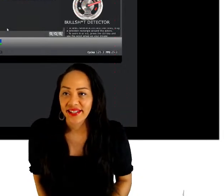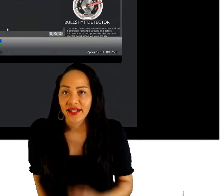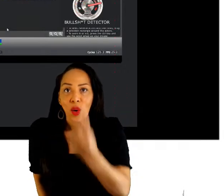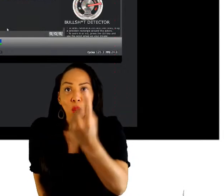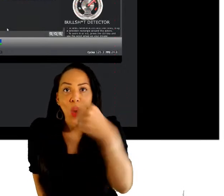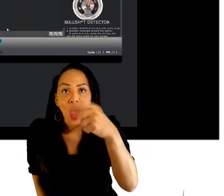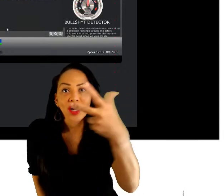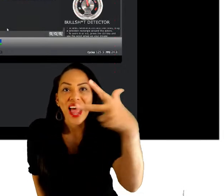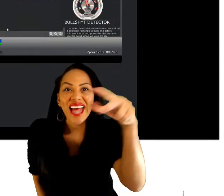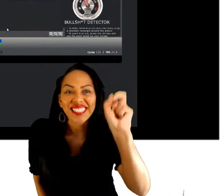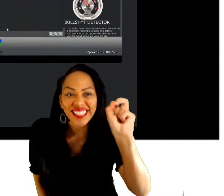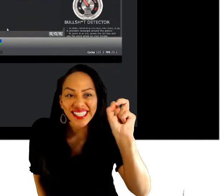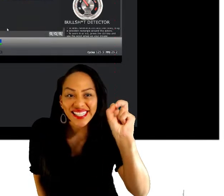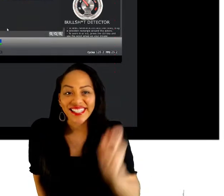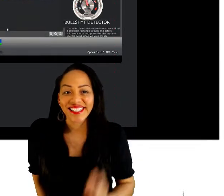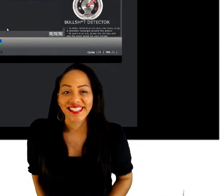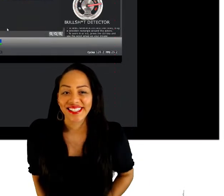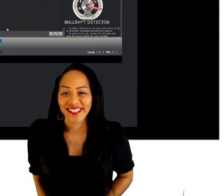180.